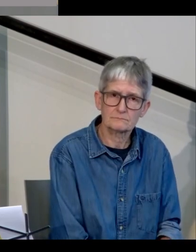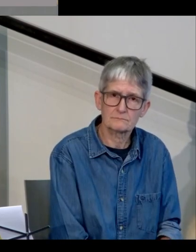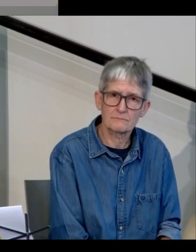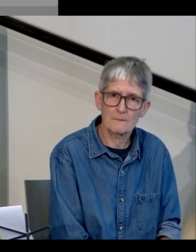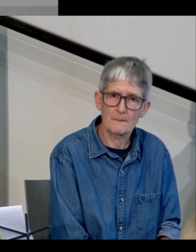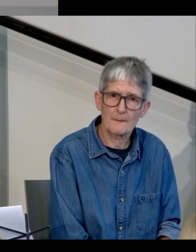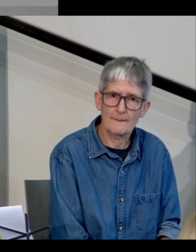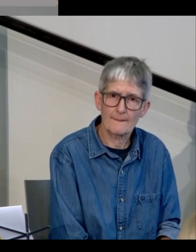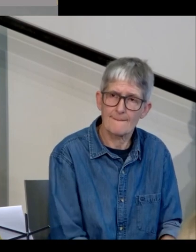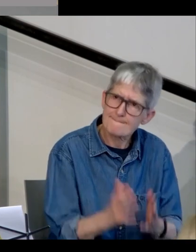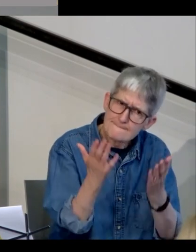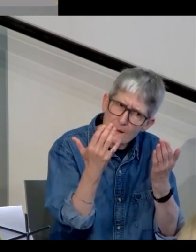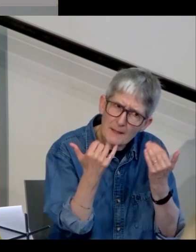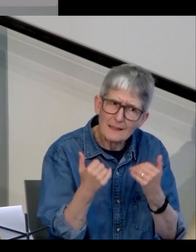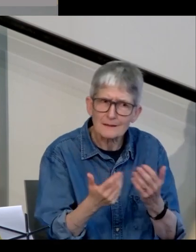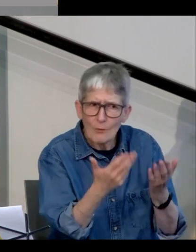He beckons us in.